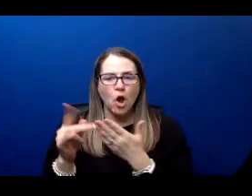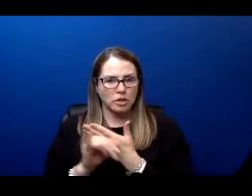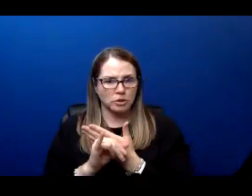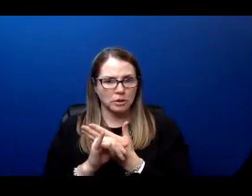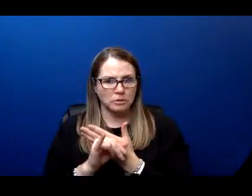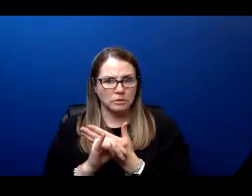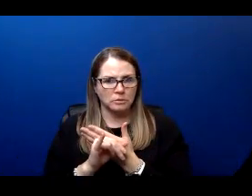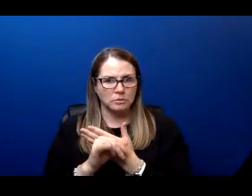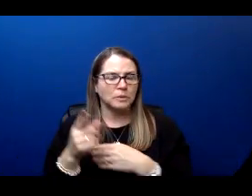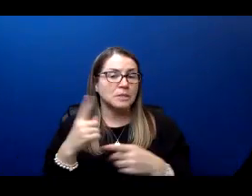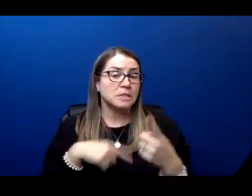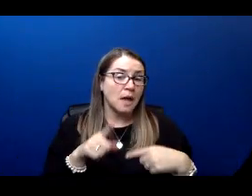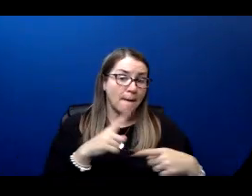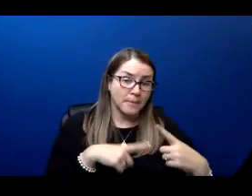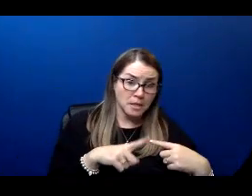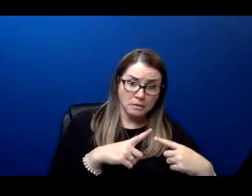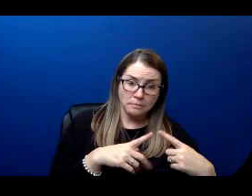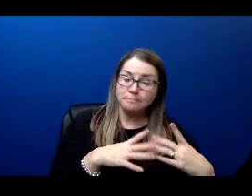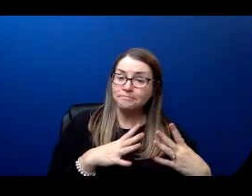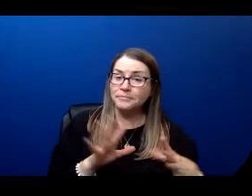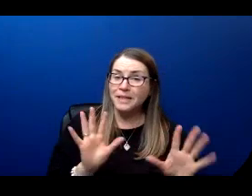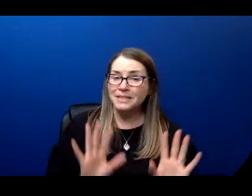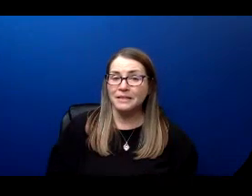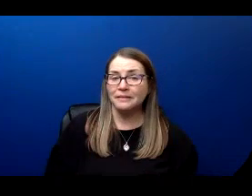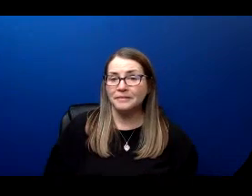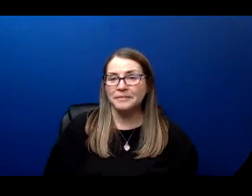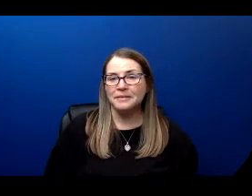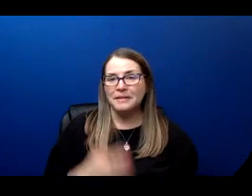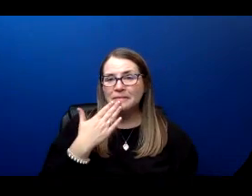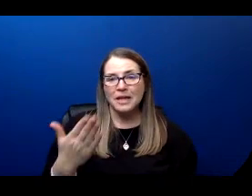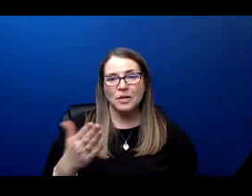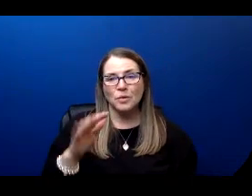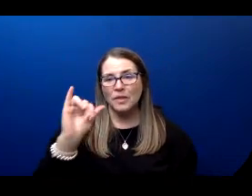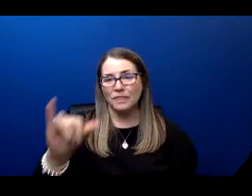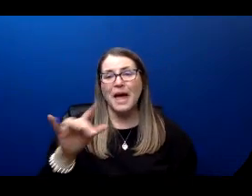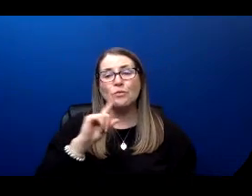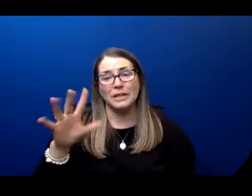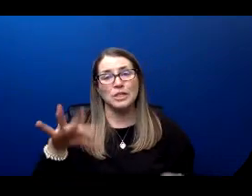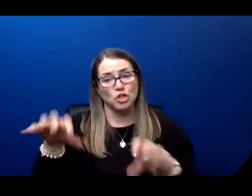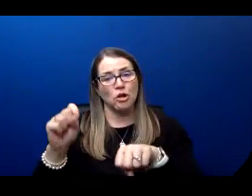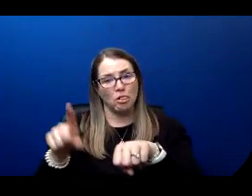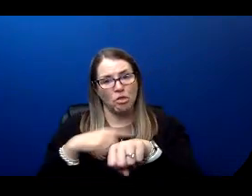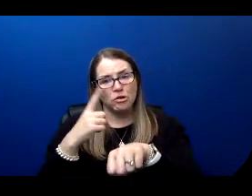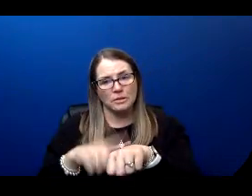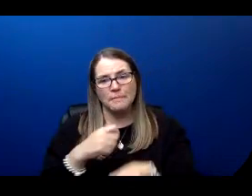coming. But that's it. Thank you. Sorry, that took a long time.